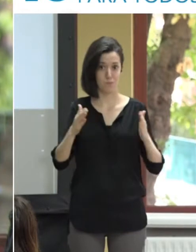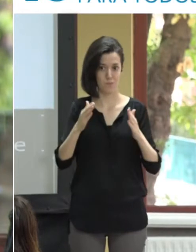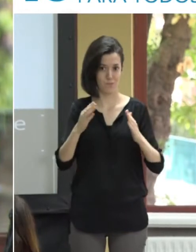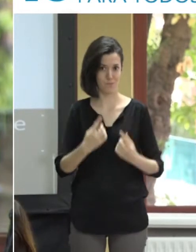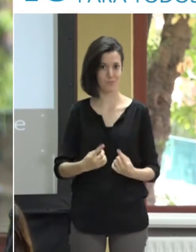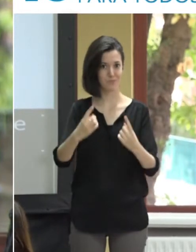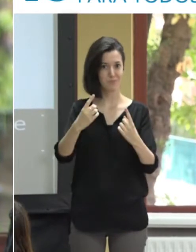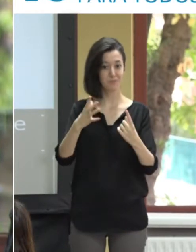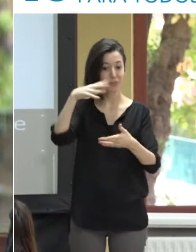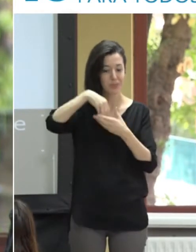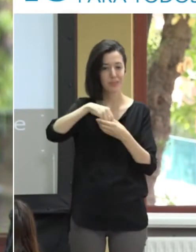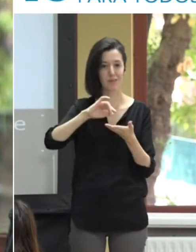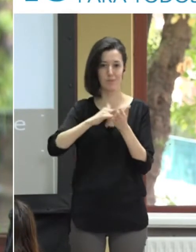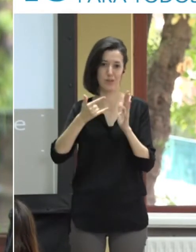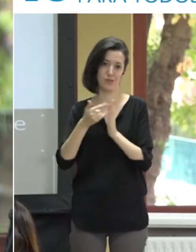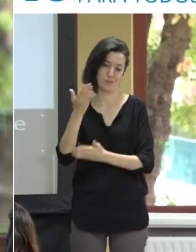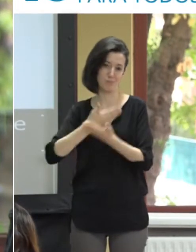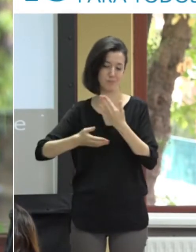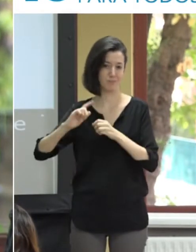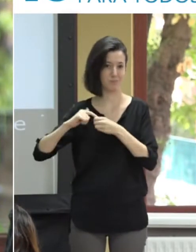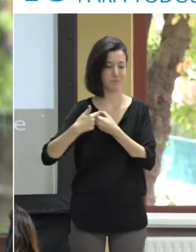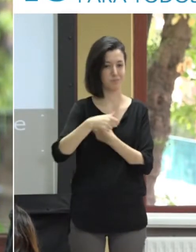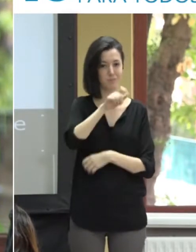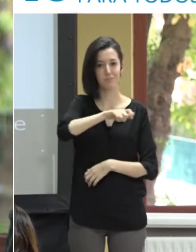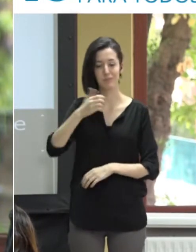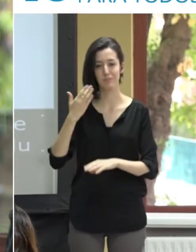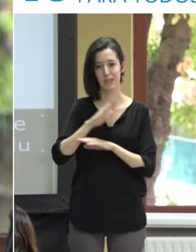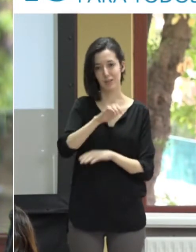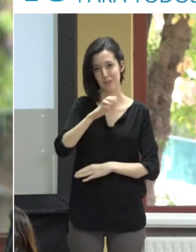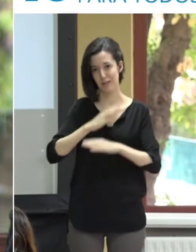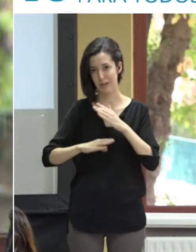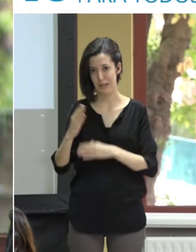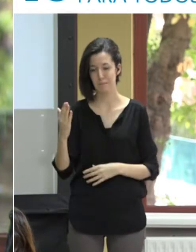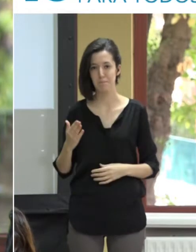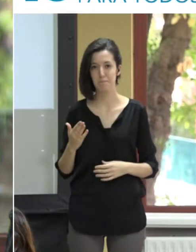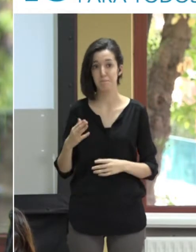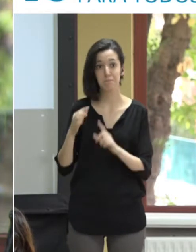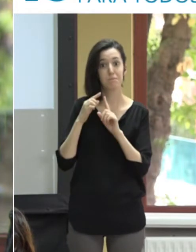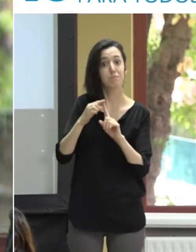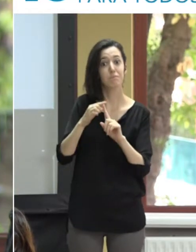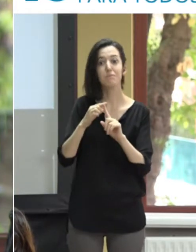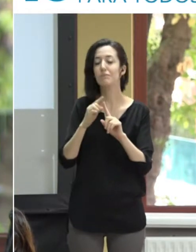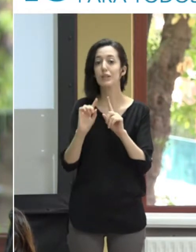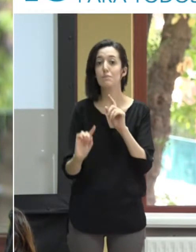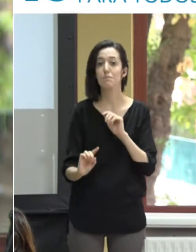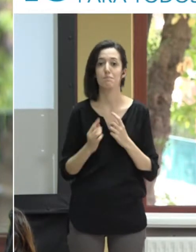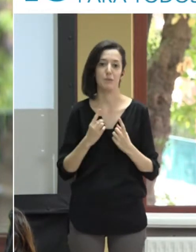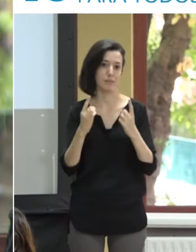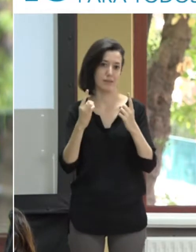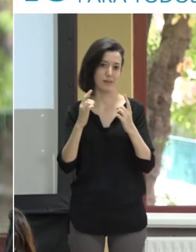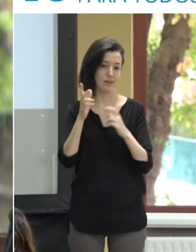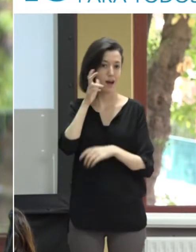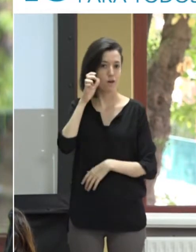that included a project that involved all the representatives of people with a disability